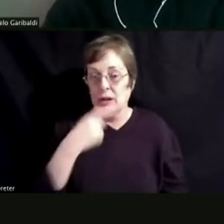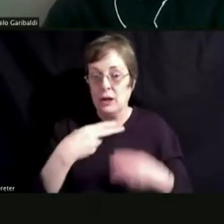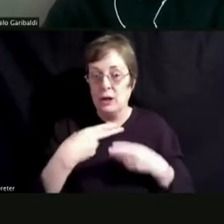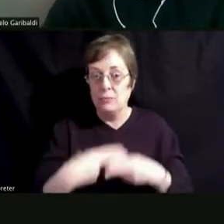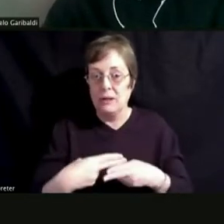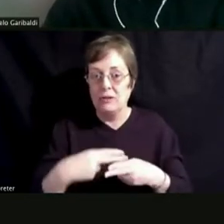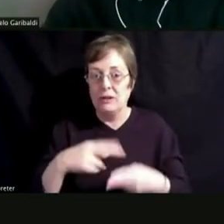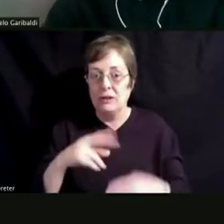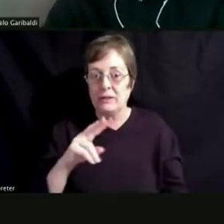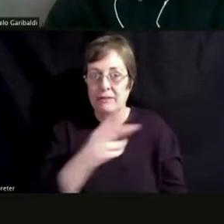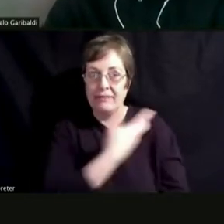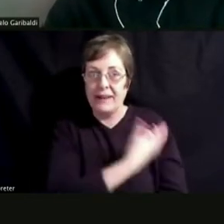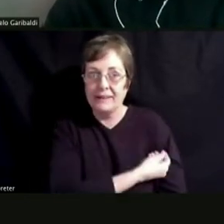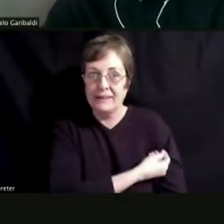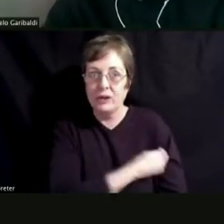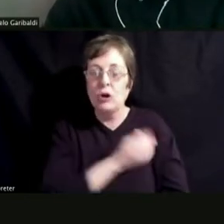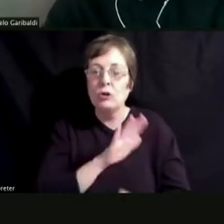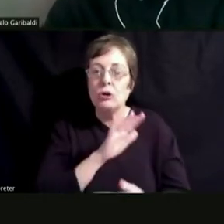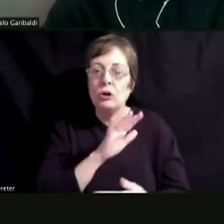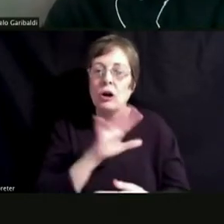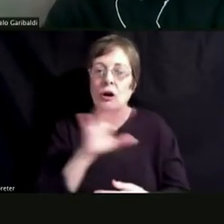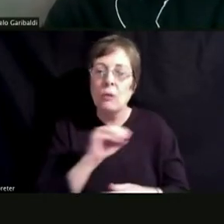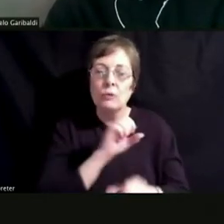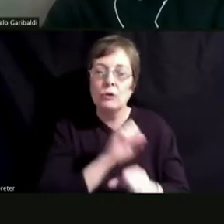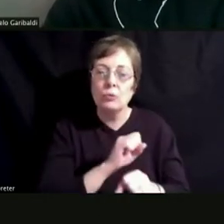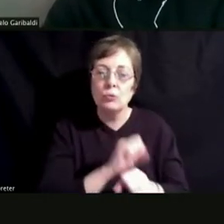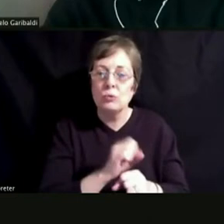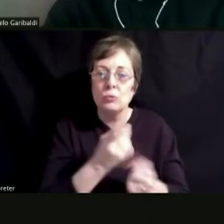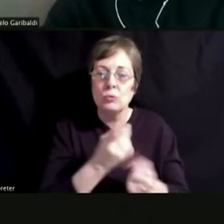doing. How has COVID-19 changed your work?